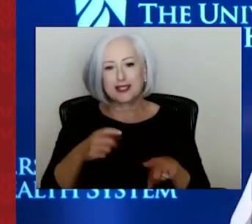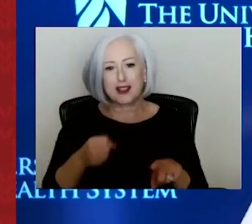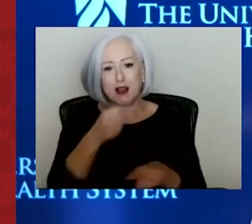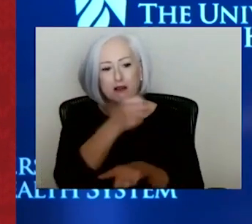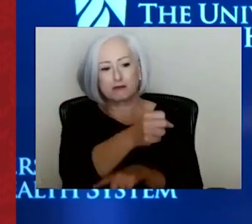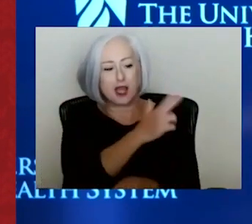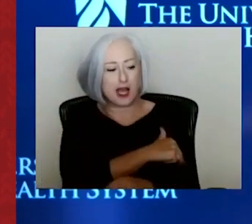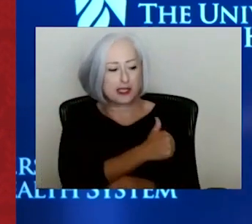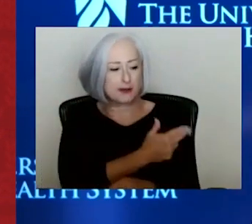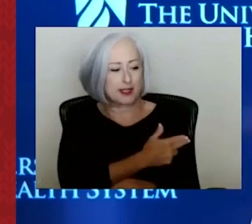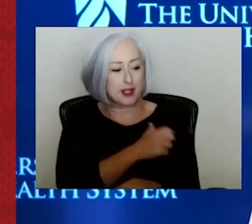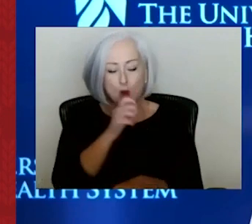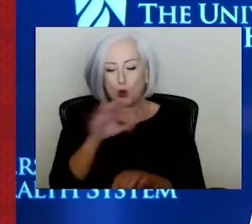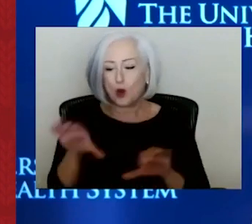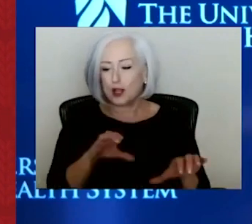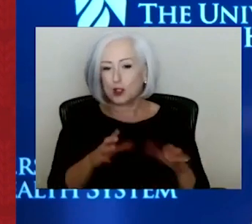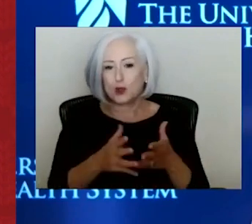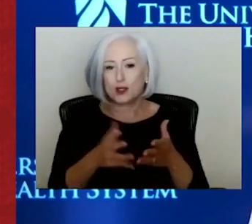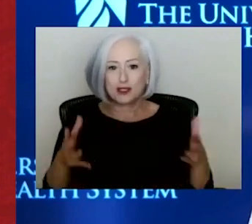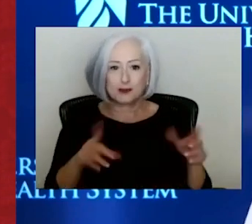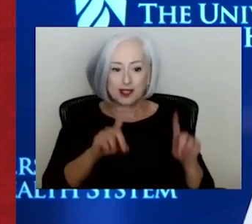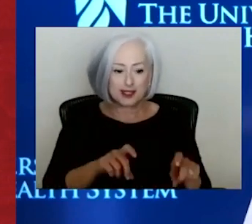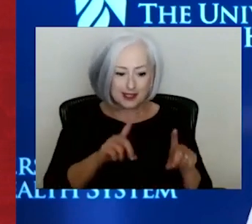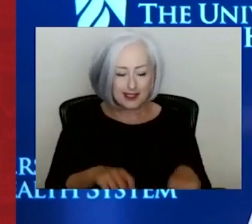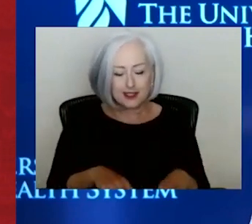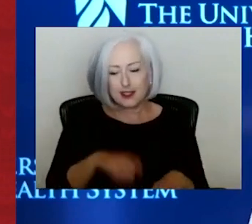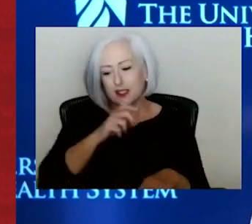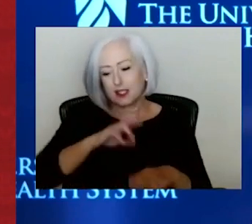reporting on as much wastewater as we used to. So it's harder to know what's